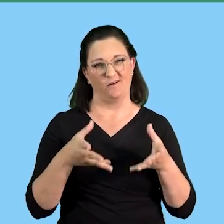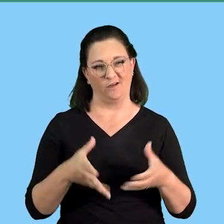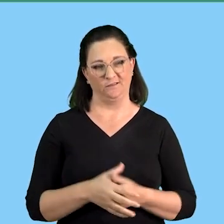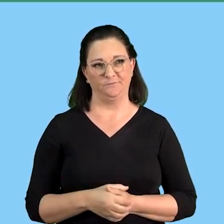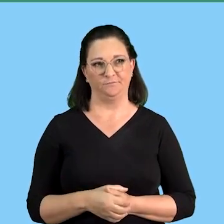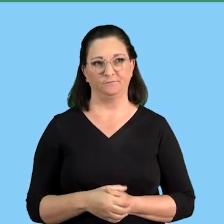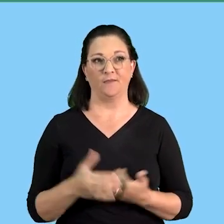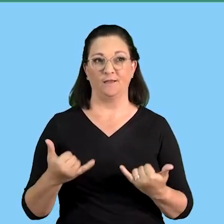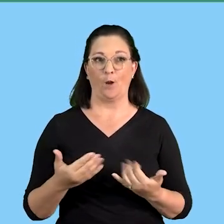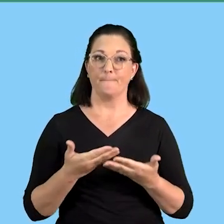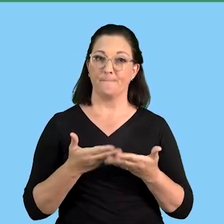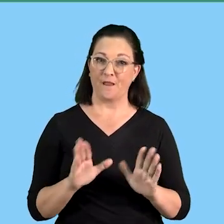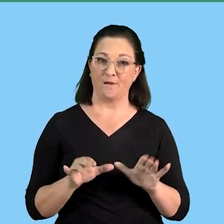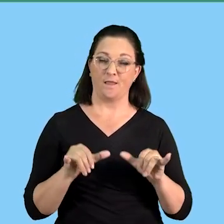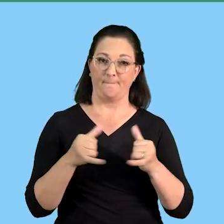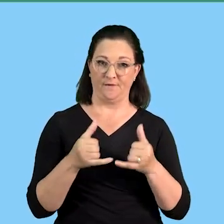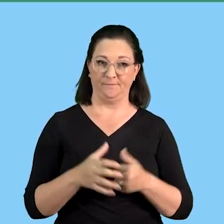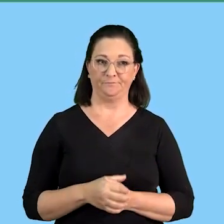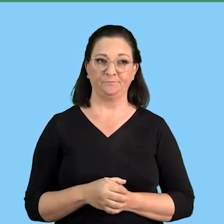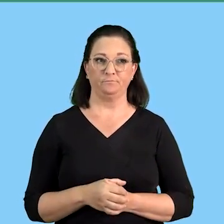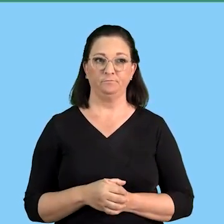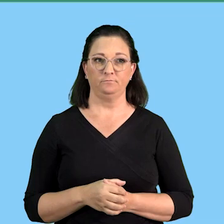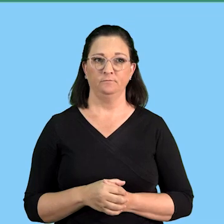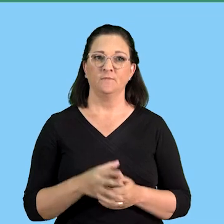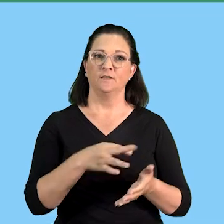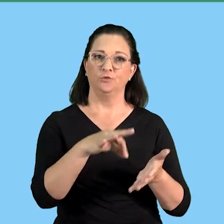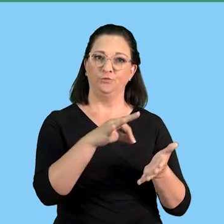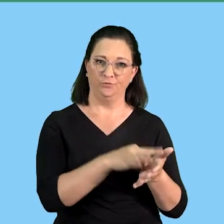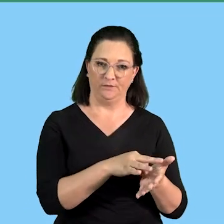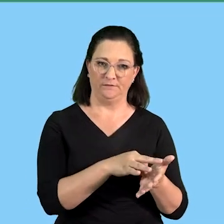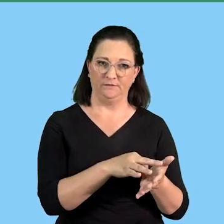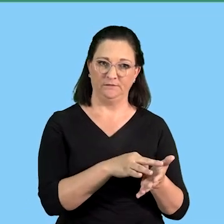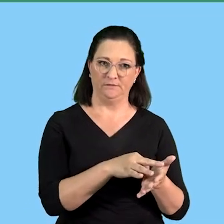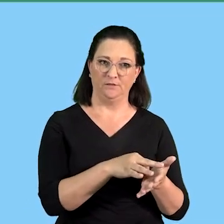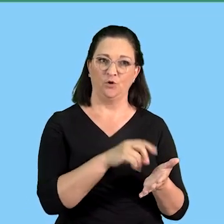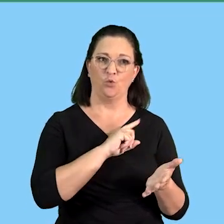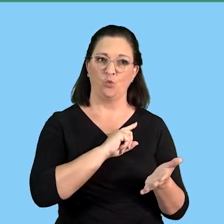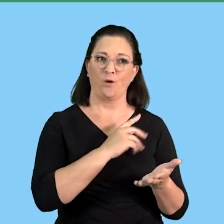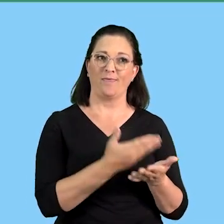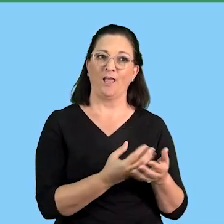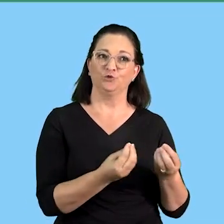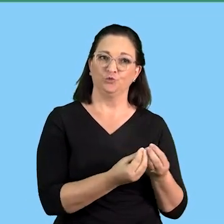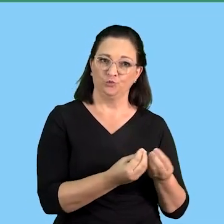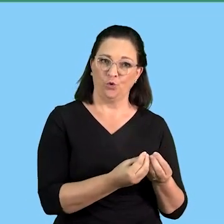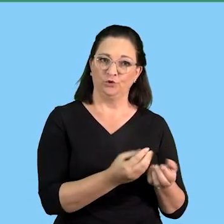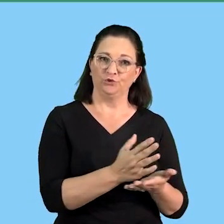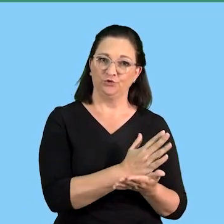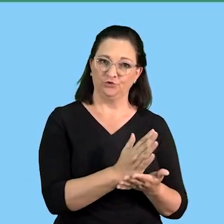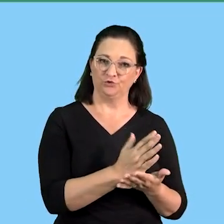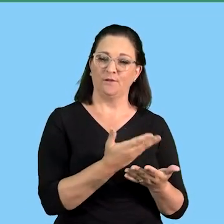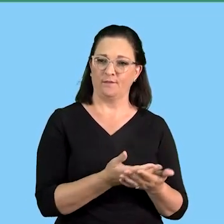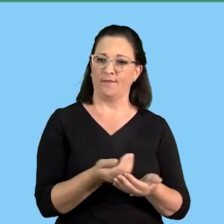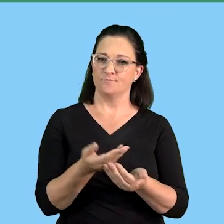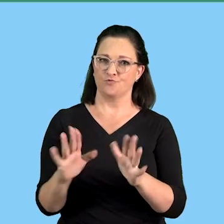public company. A public company is registered to offer its stock and shares to the general